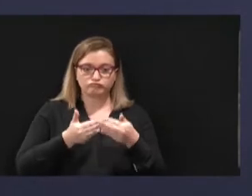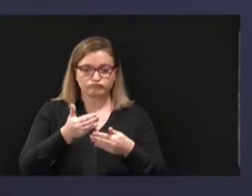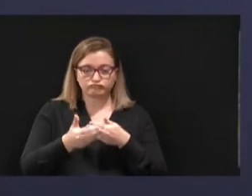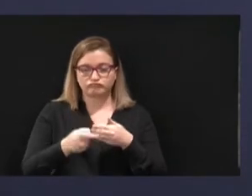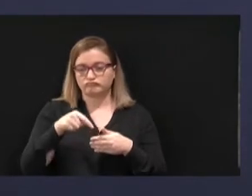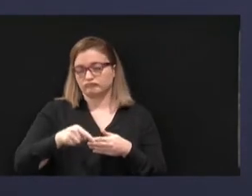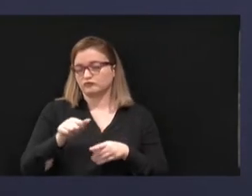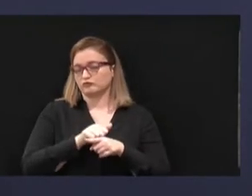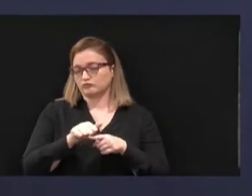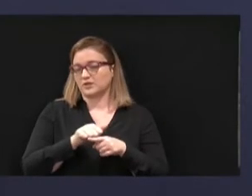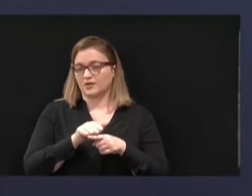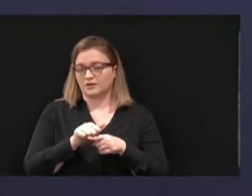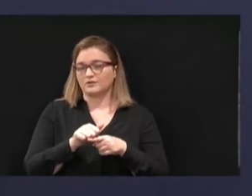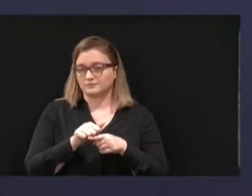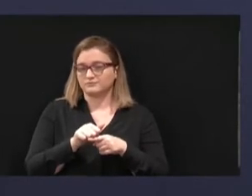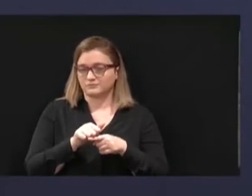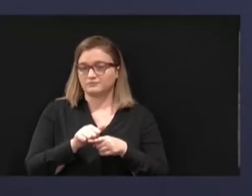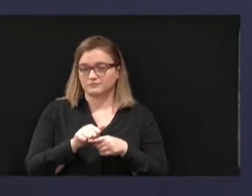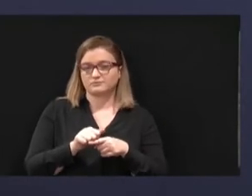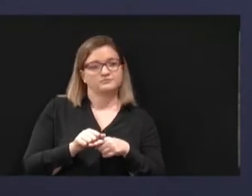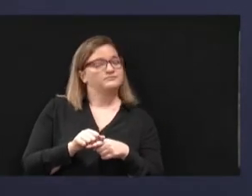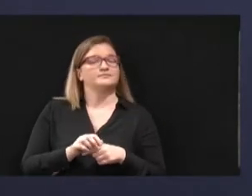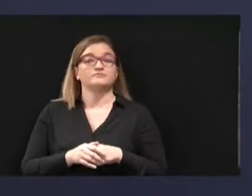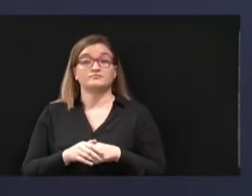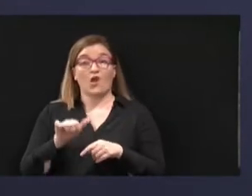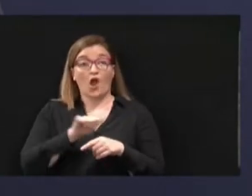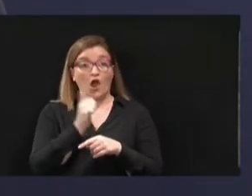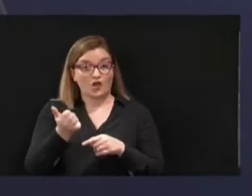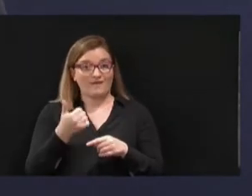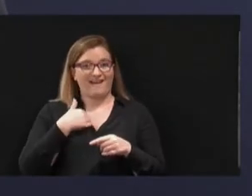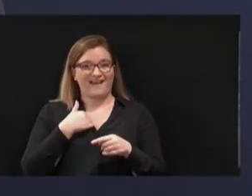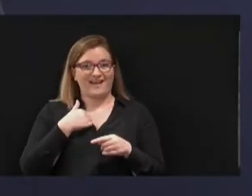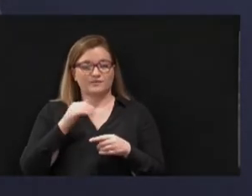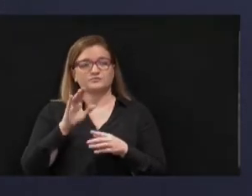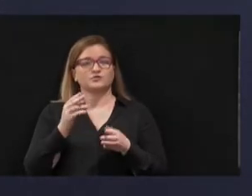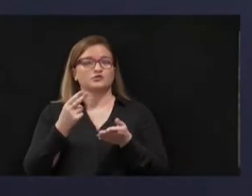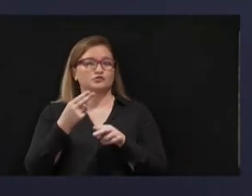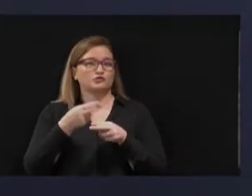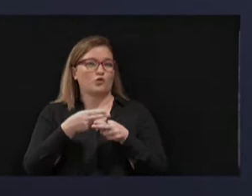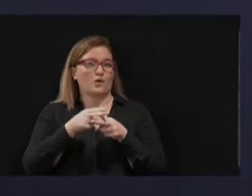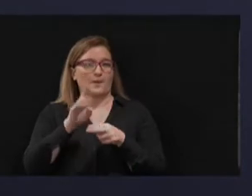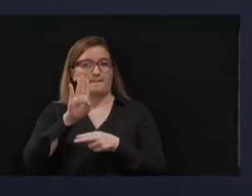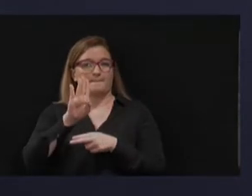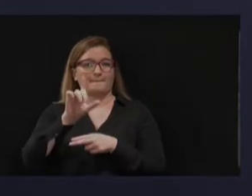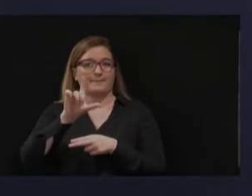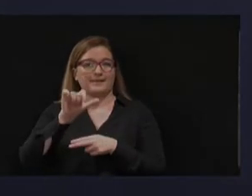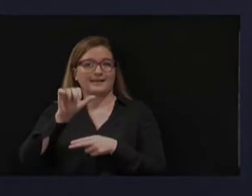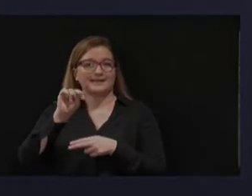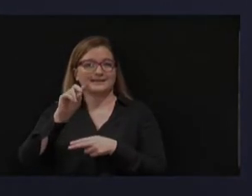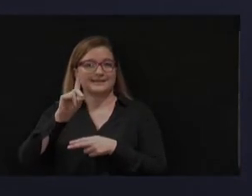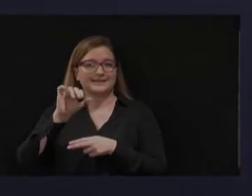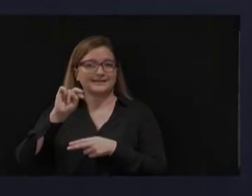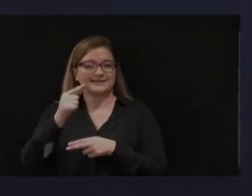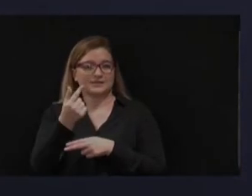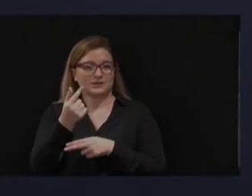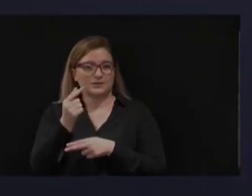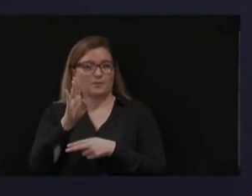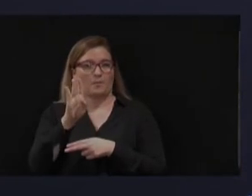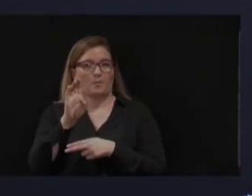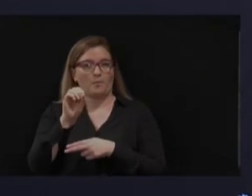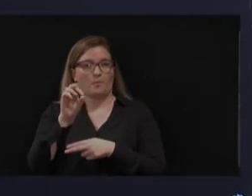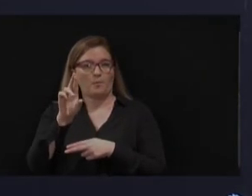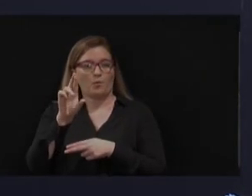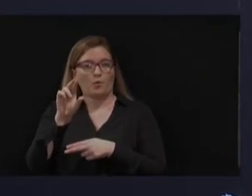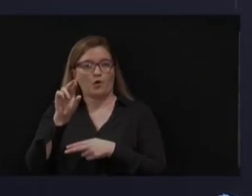other object is you have something called a blending board that looks like this. And we'll explain a little bit how to use